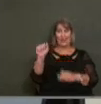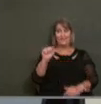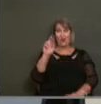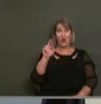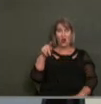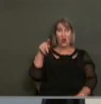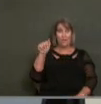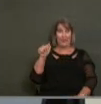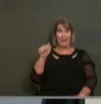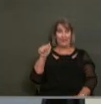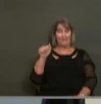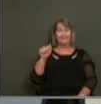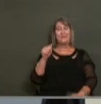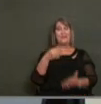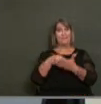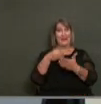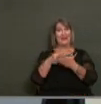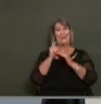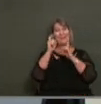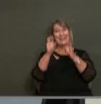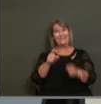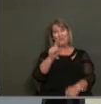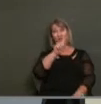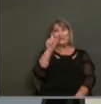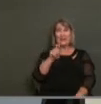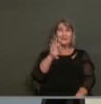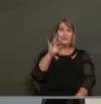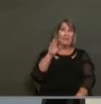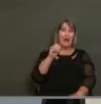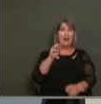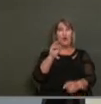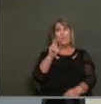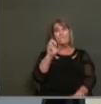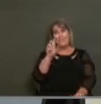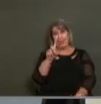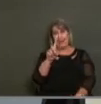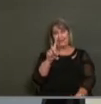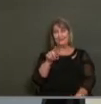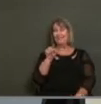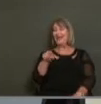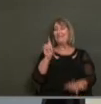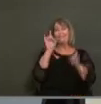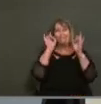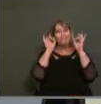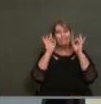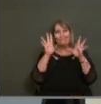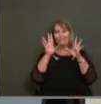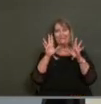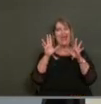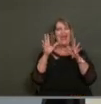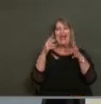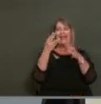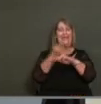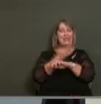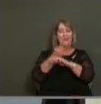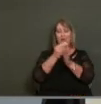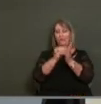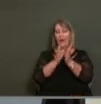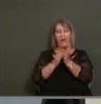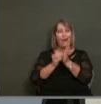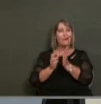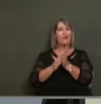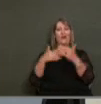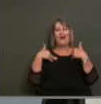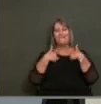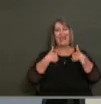funds to Texas Biomed, a multi-million dollar organization with a disgraceful record of animal cruelty over